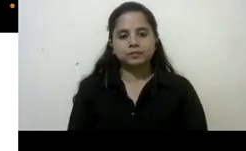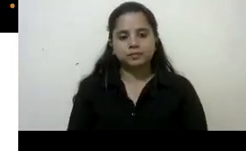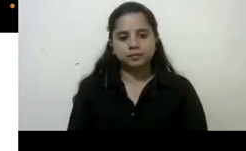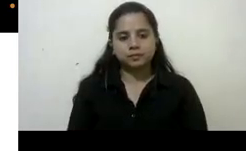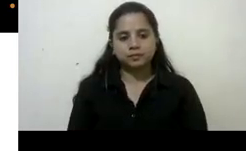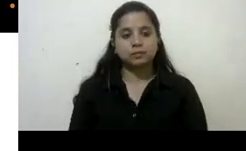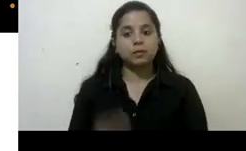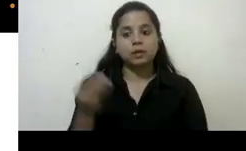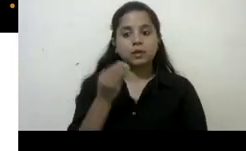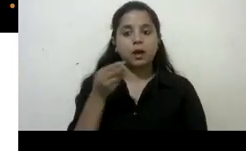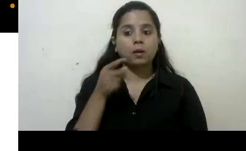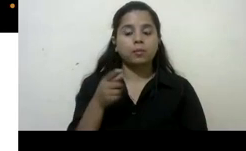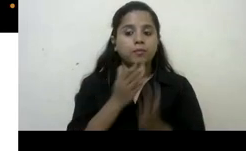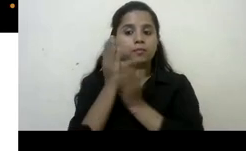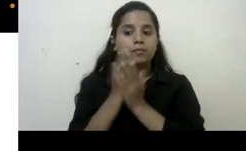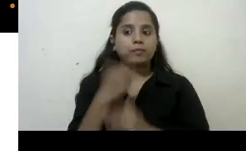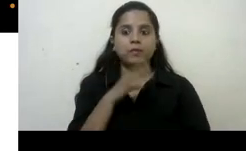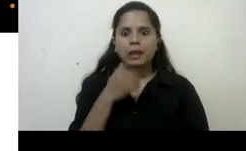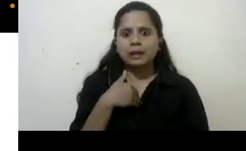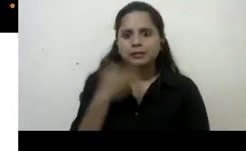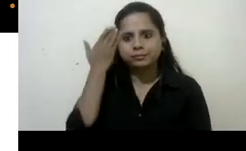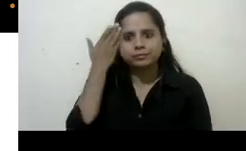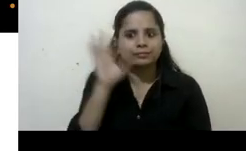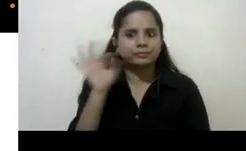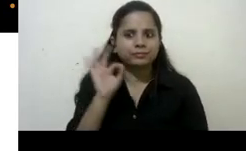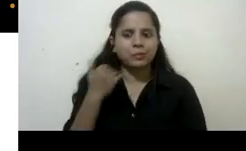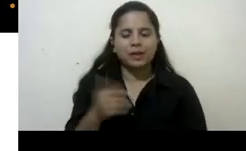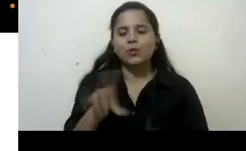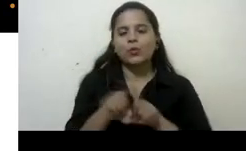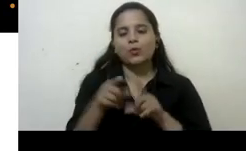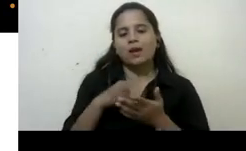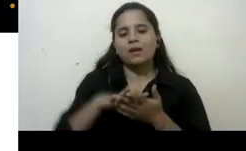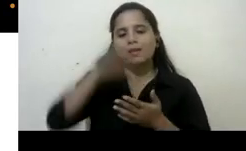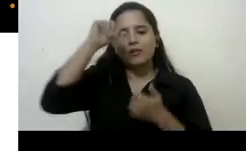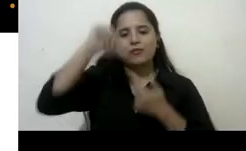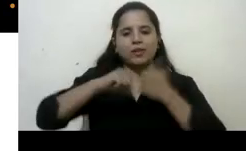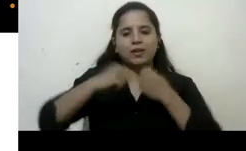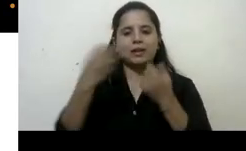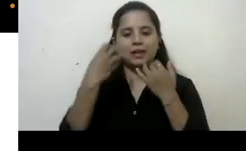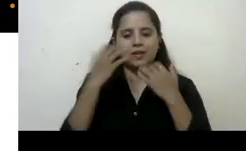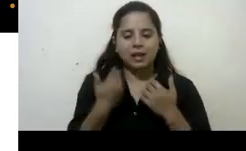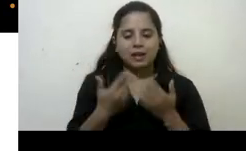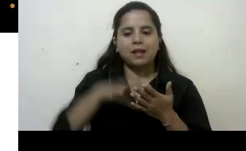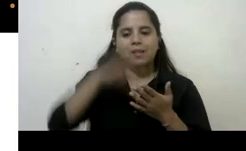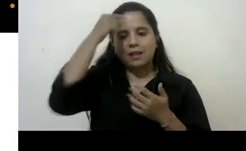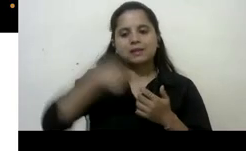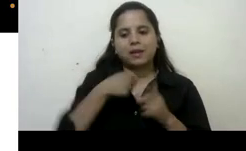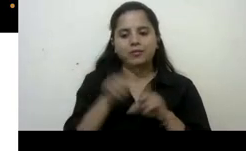Some of the platforms I have not even known, but still I am also learning from your feedback. Thank you.